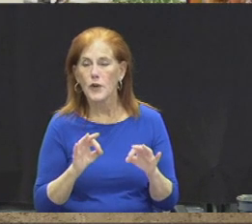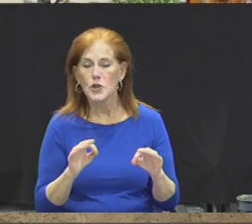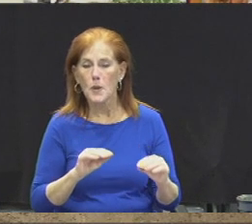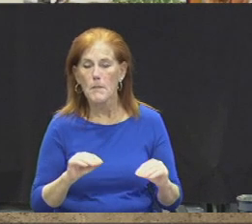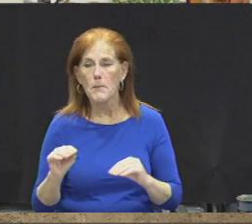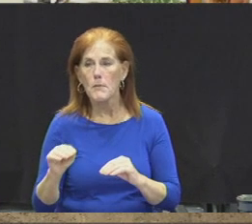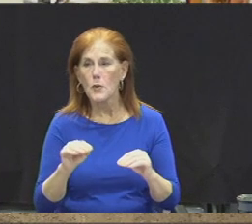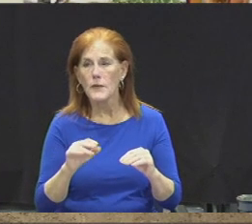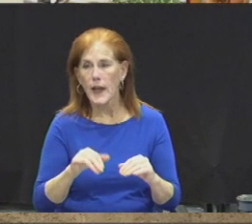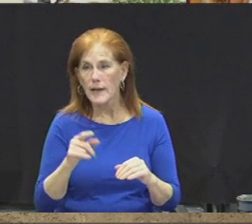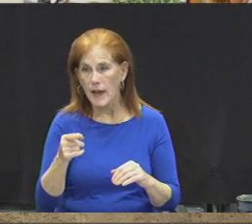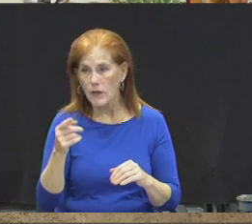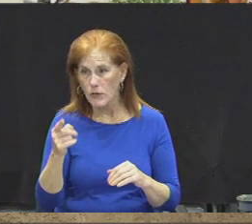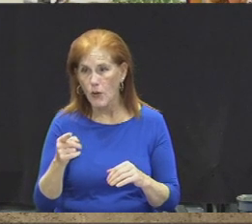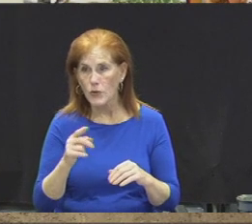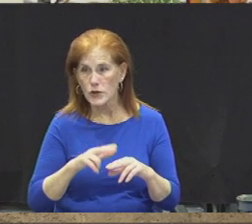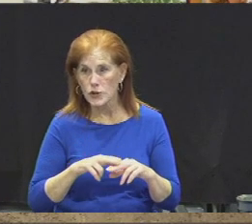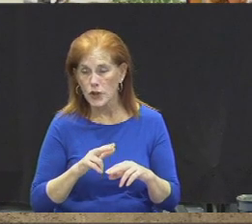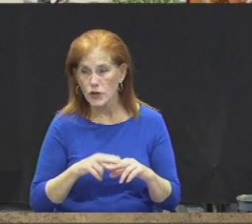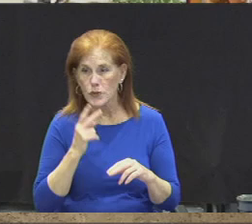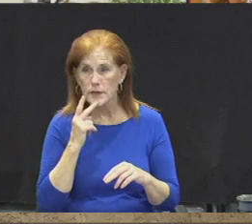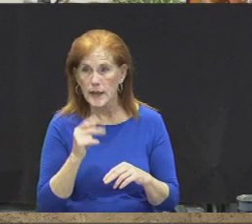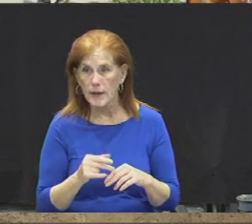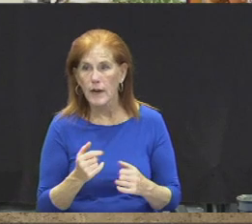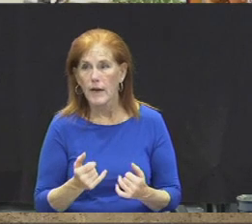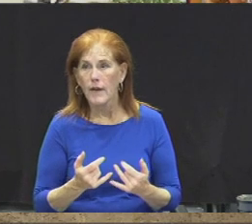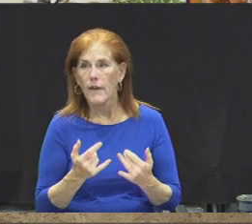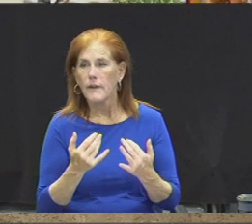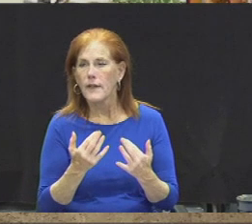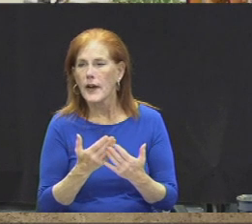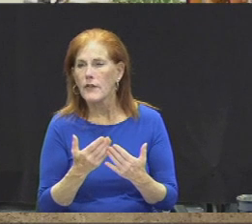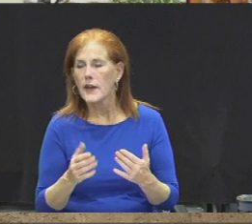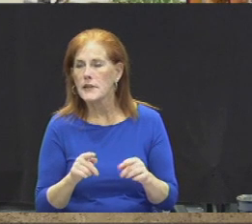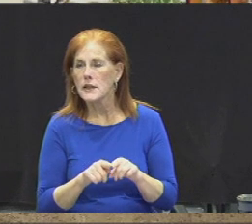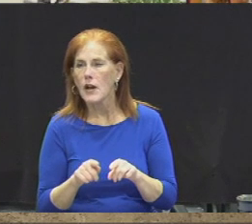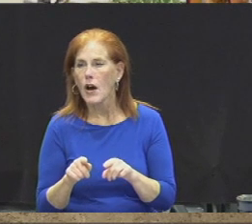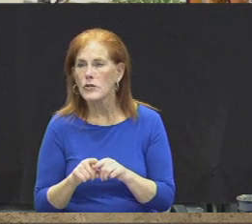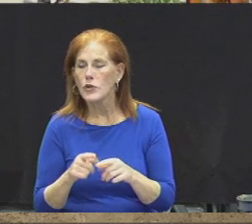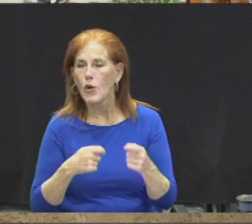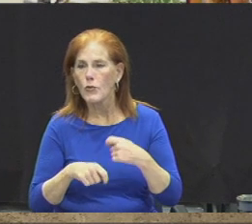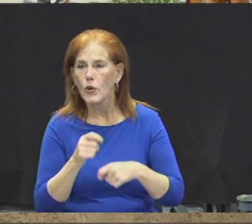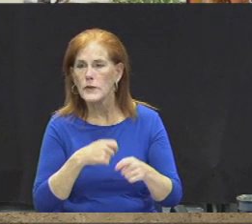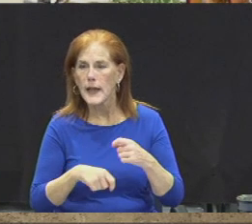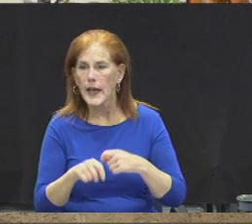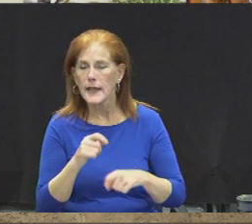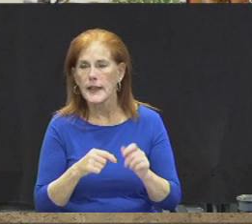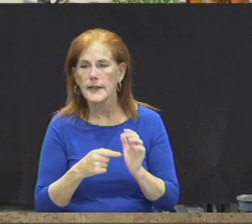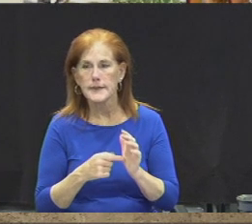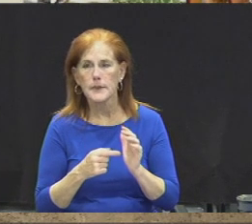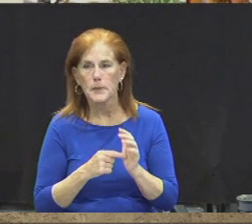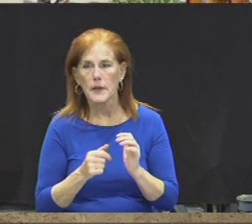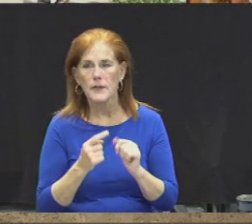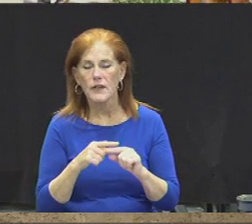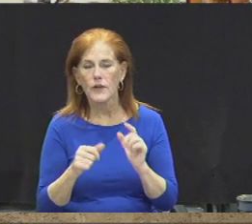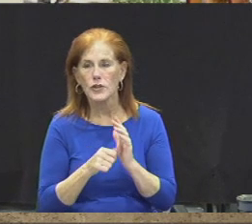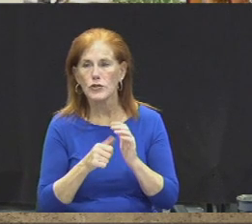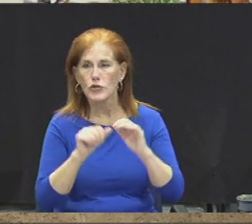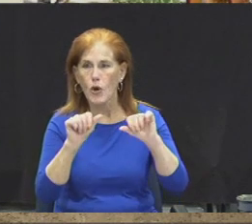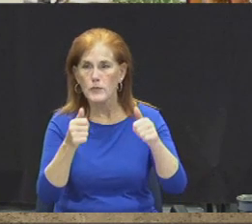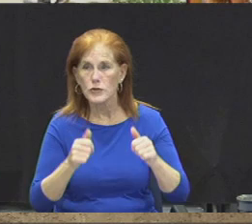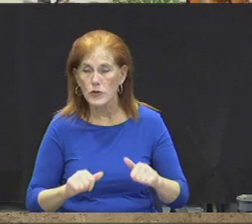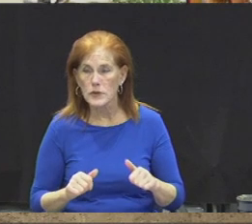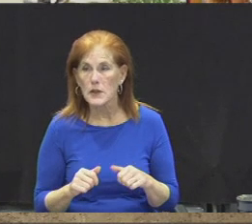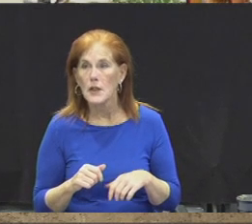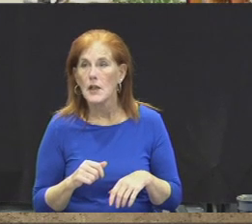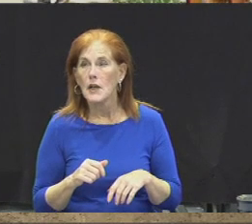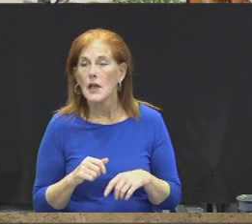like these Adirondack chairs here, fire features, and then there'll be a rotating exhibit of sculpture. The park, you can see there's some kind